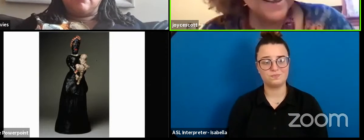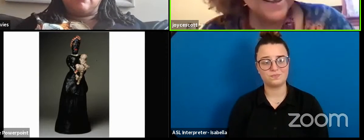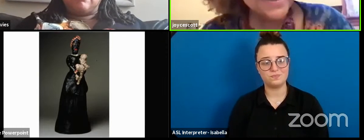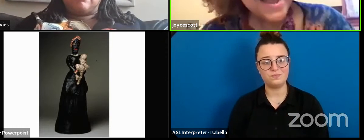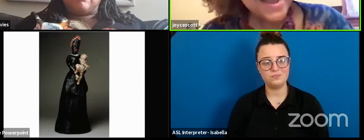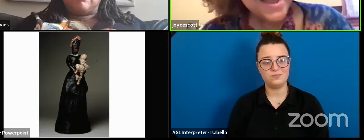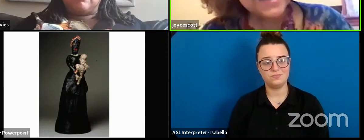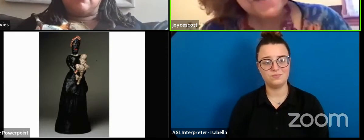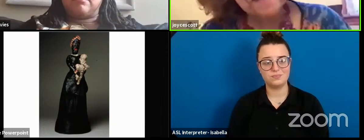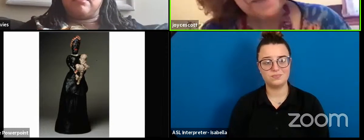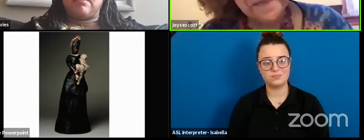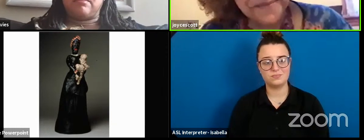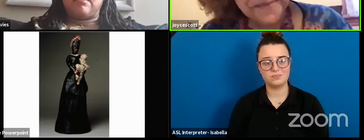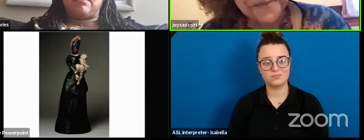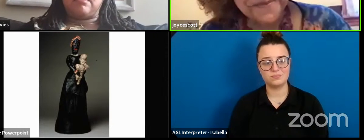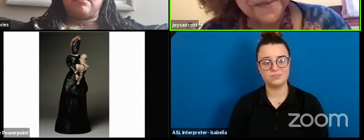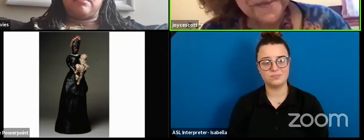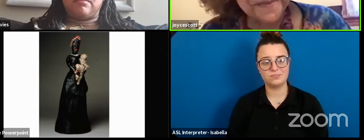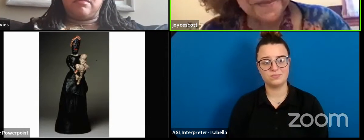Next.